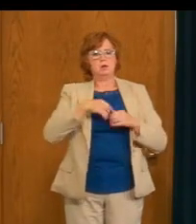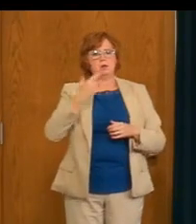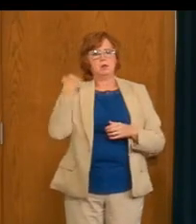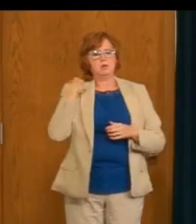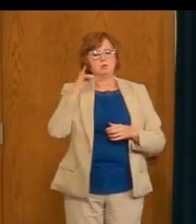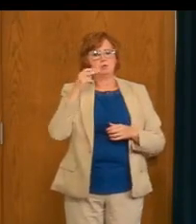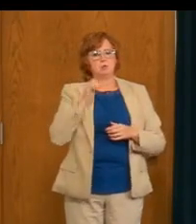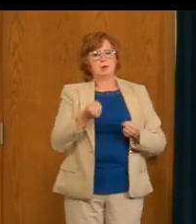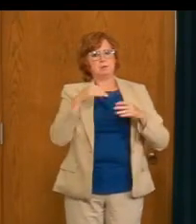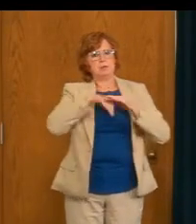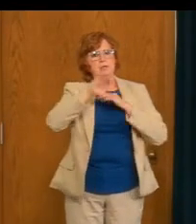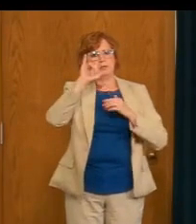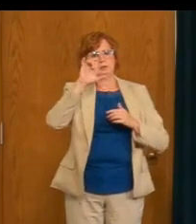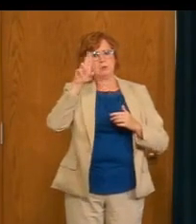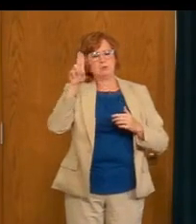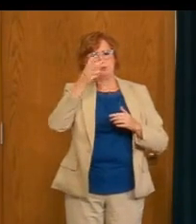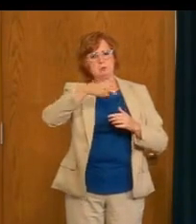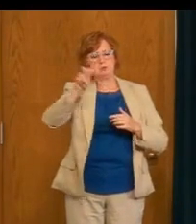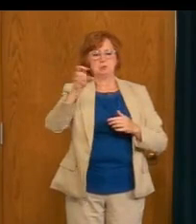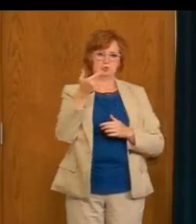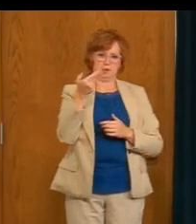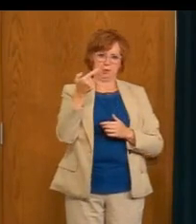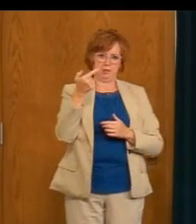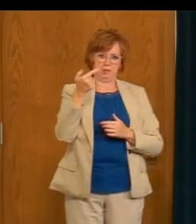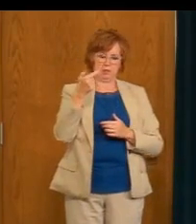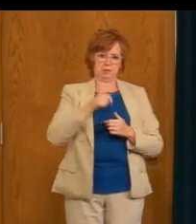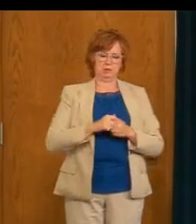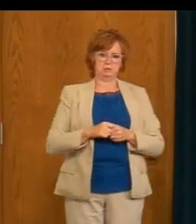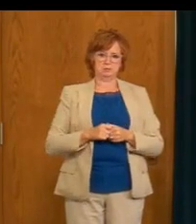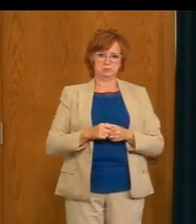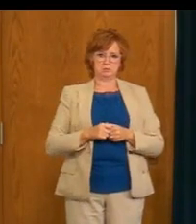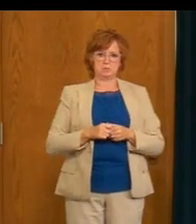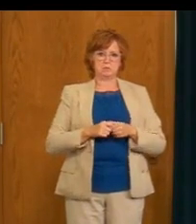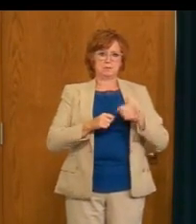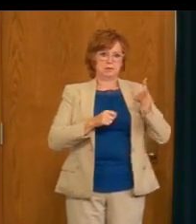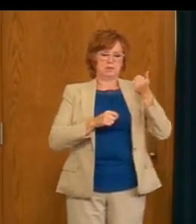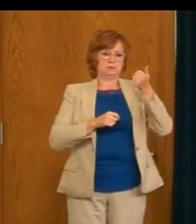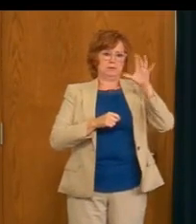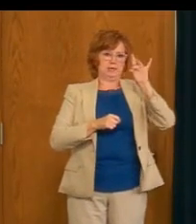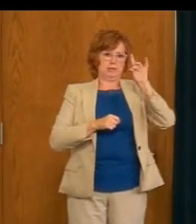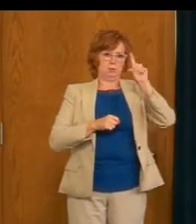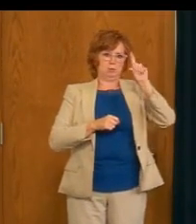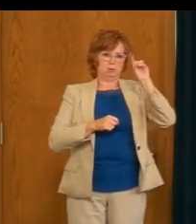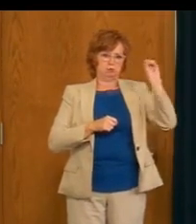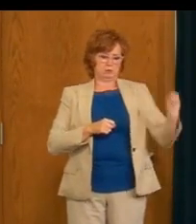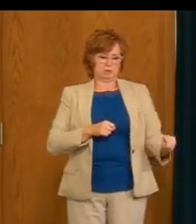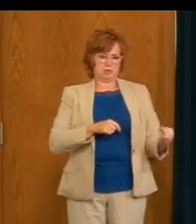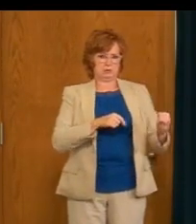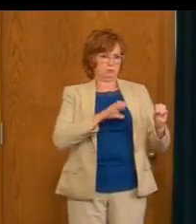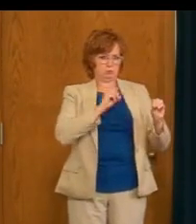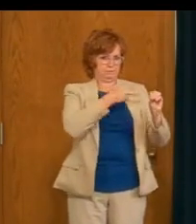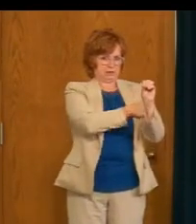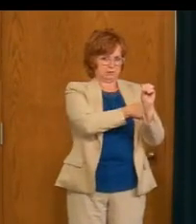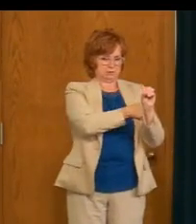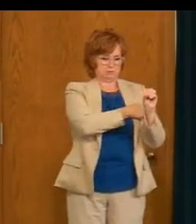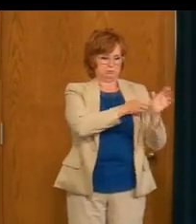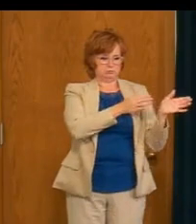June. So these are new ICU admissions. 17 or 81% were those who were